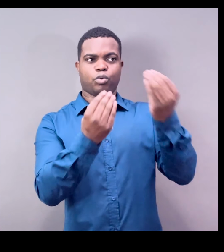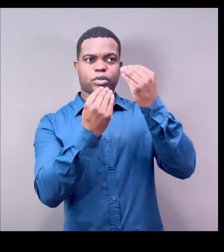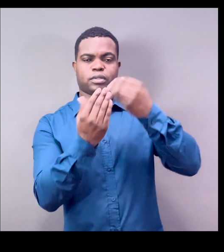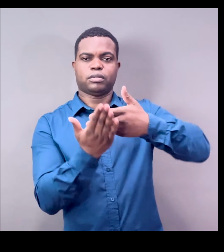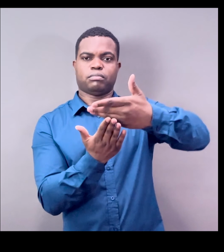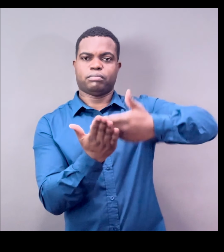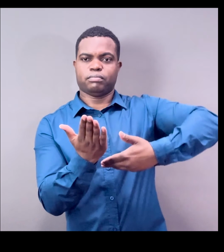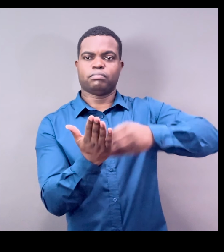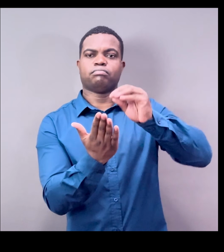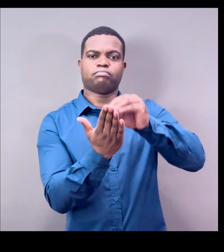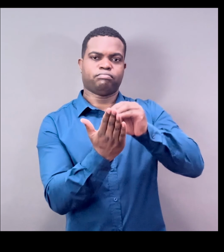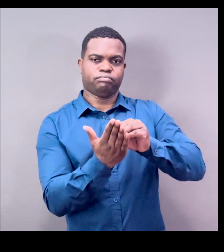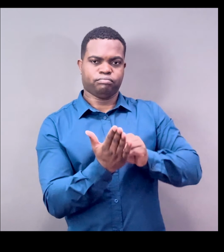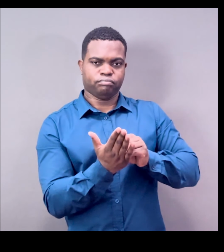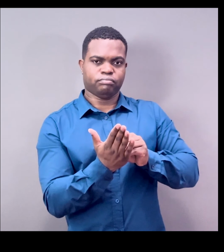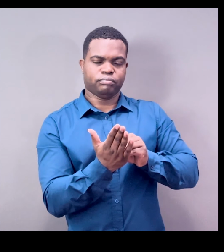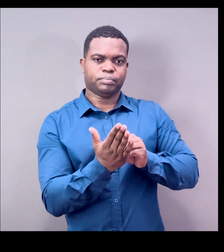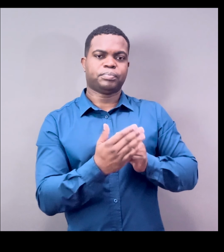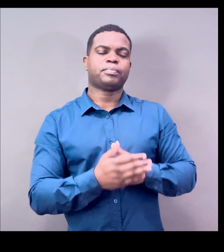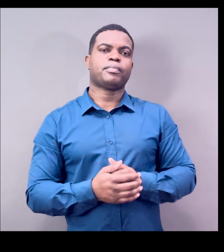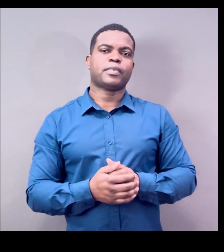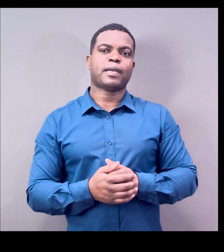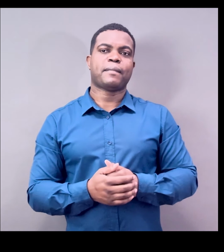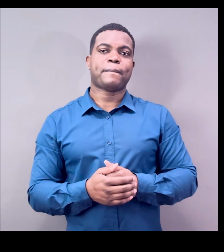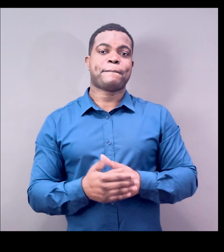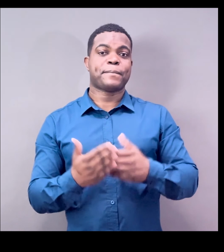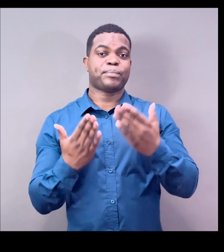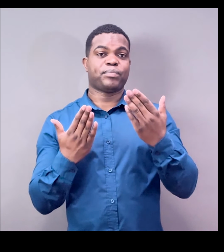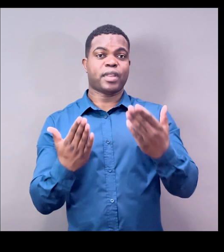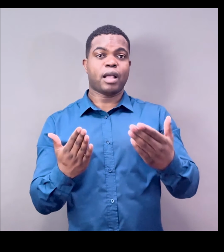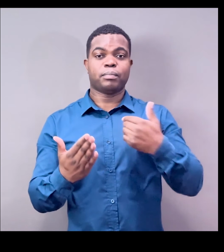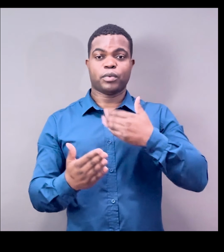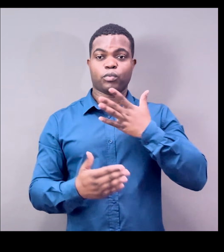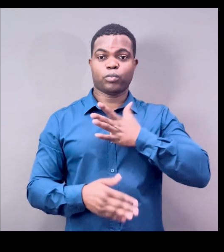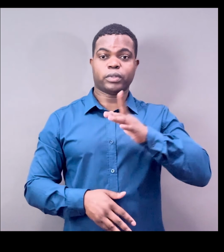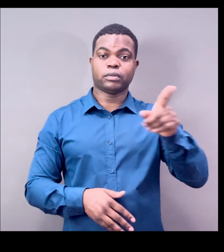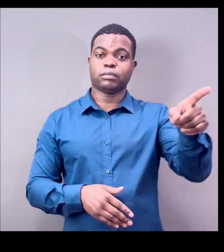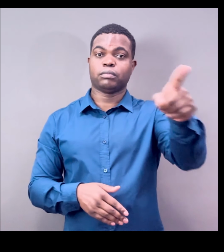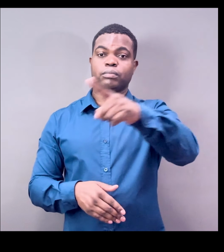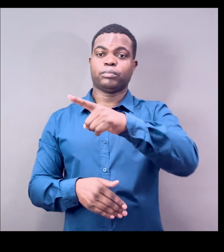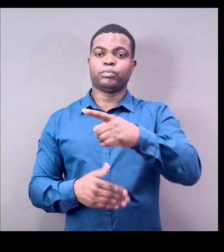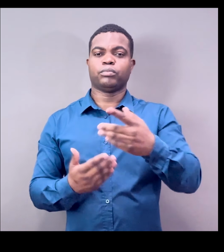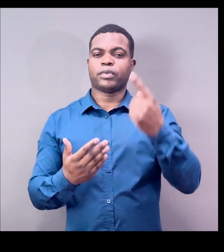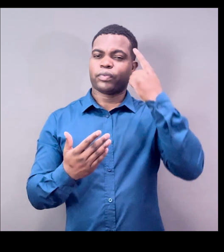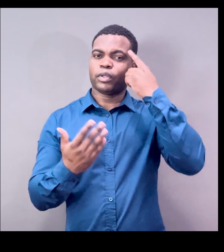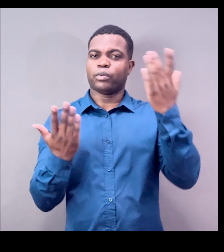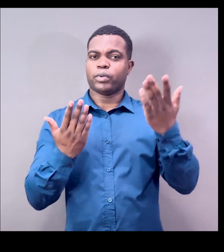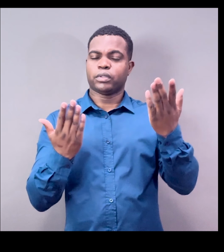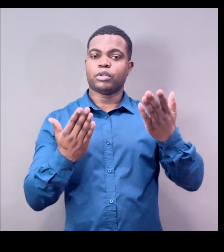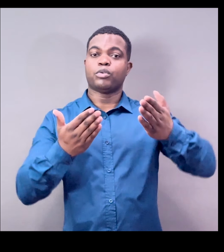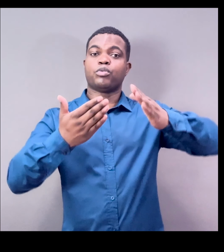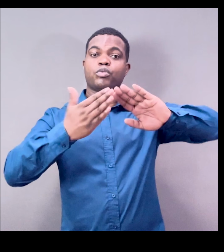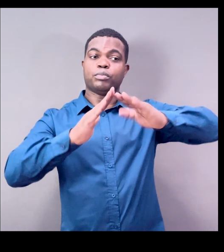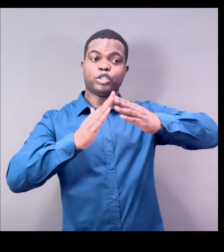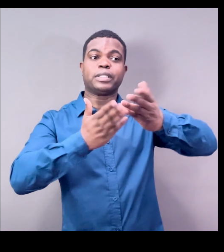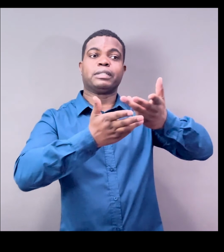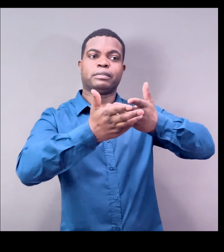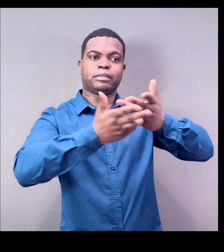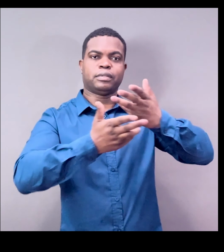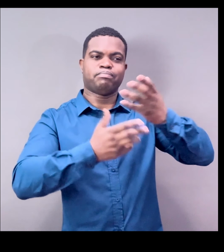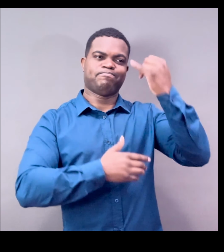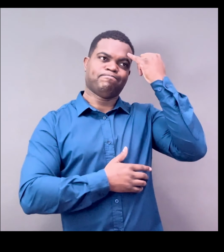platform, but you can decide to put it on the course platform. Now, I want you to think about a community engagement